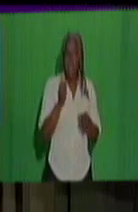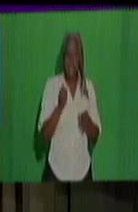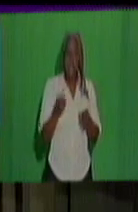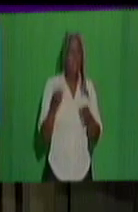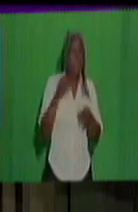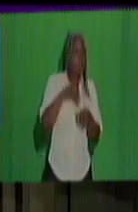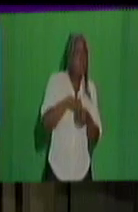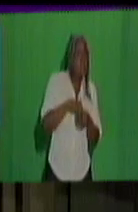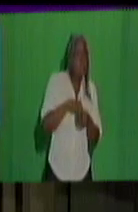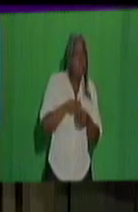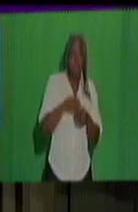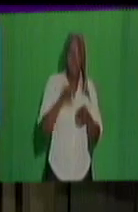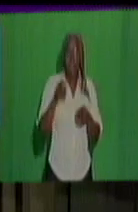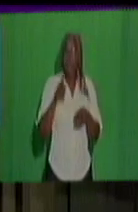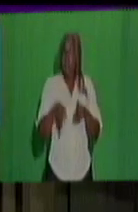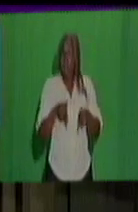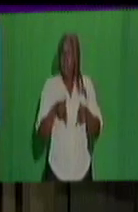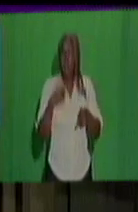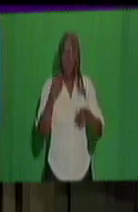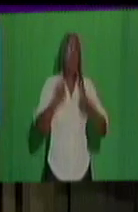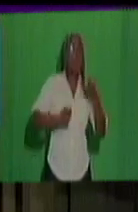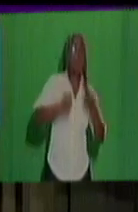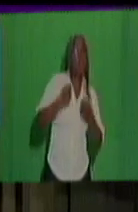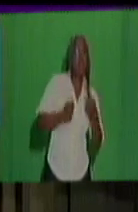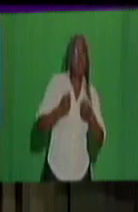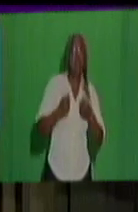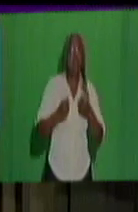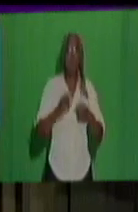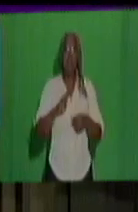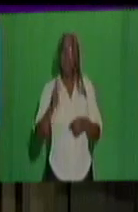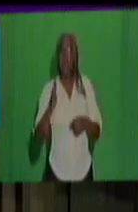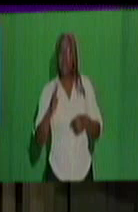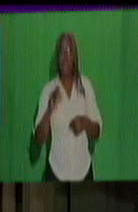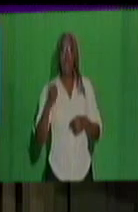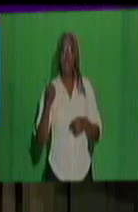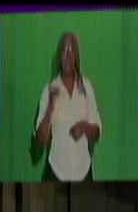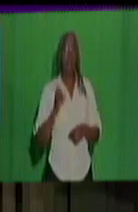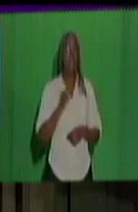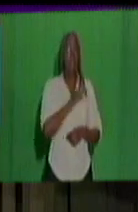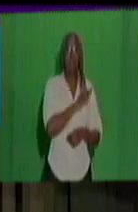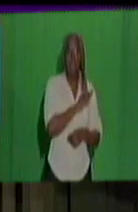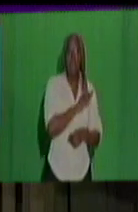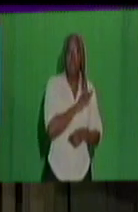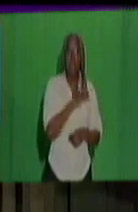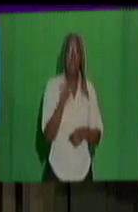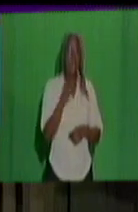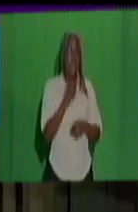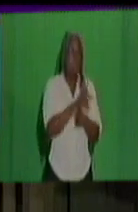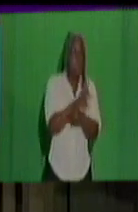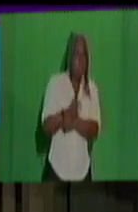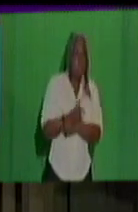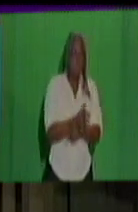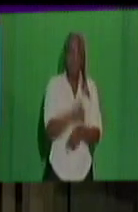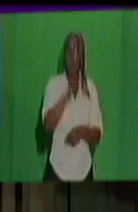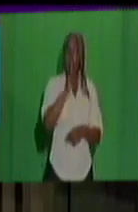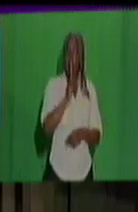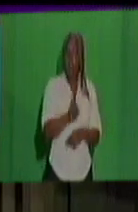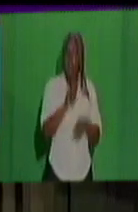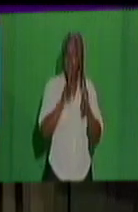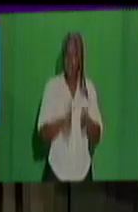ambulance staff, doesn't include other staff. This is just to treat one COVID patient in a